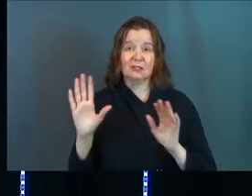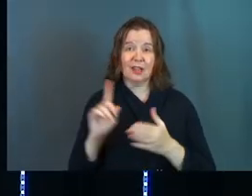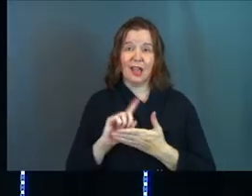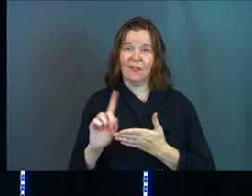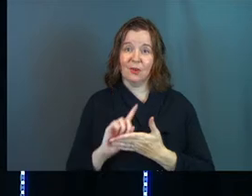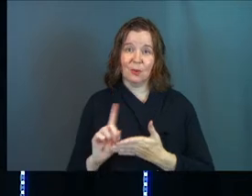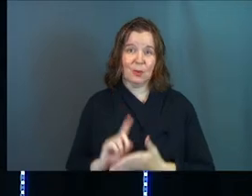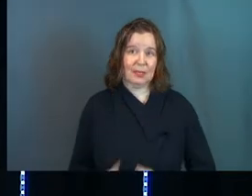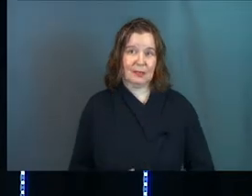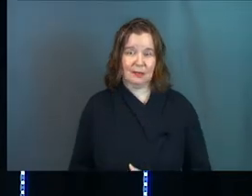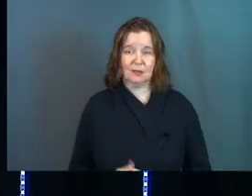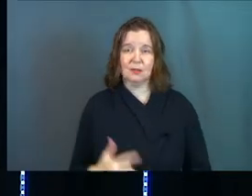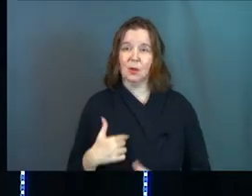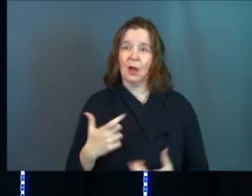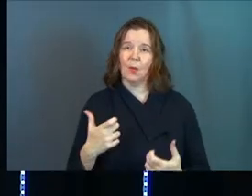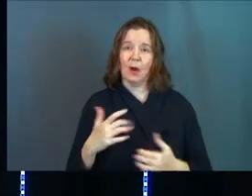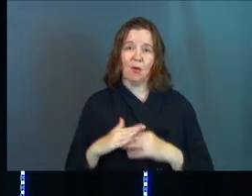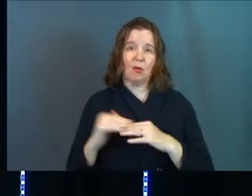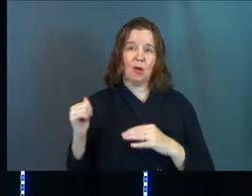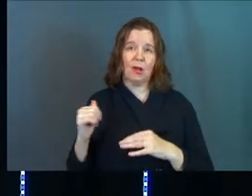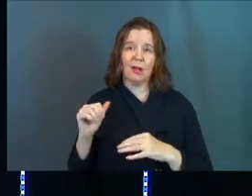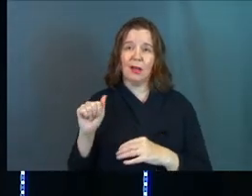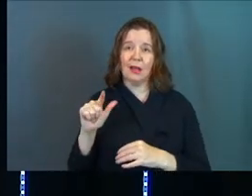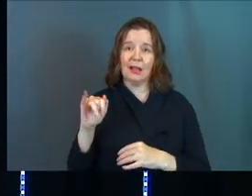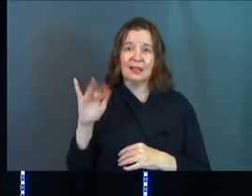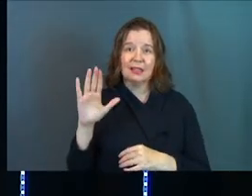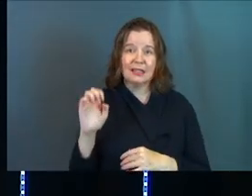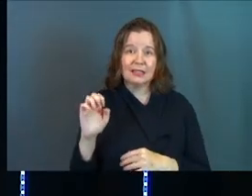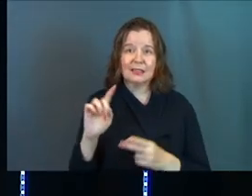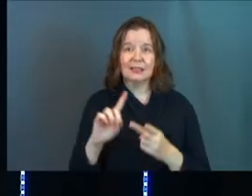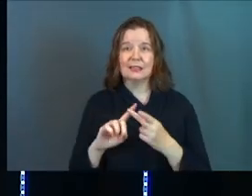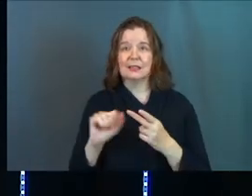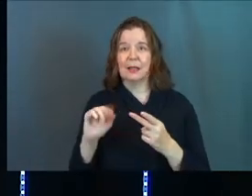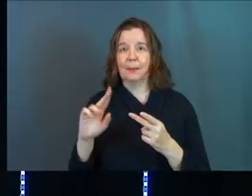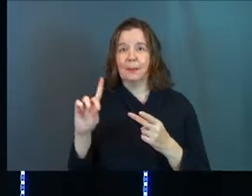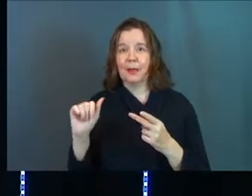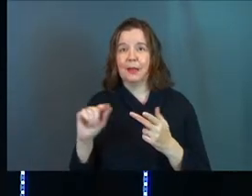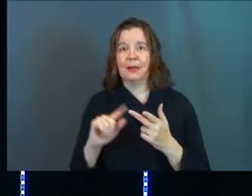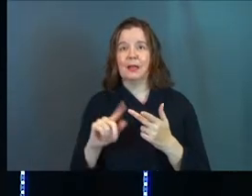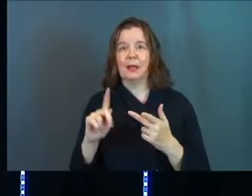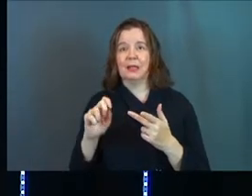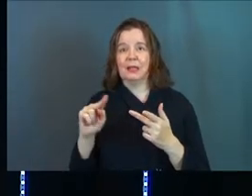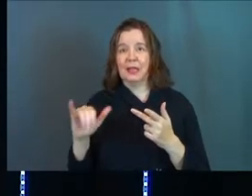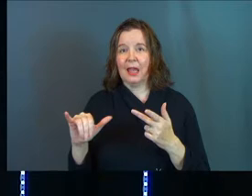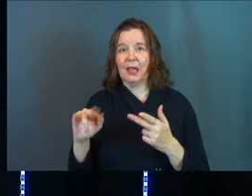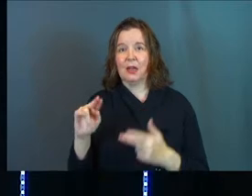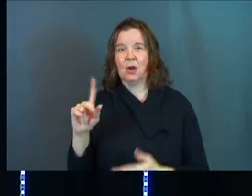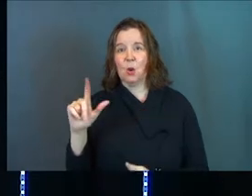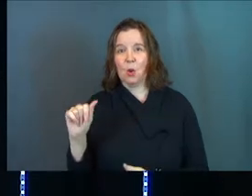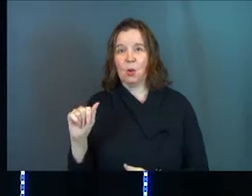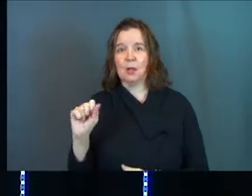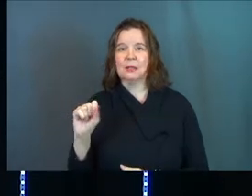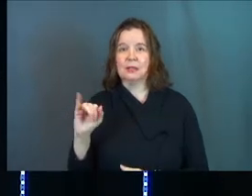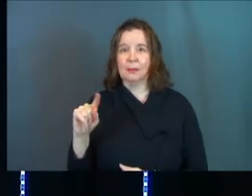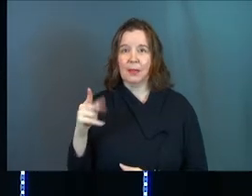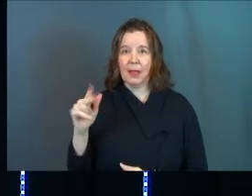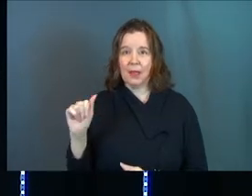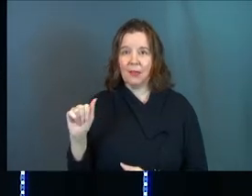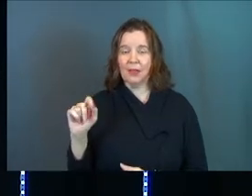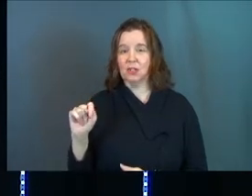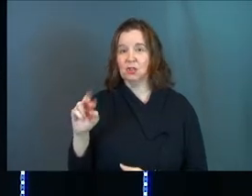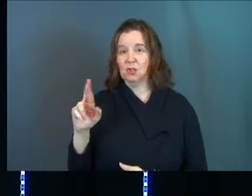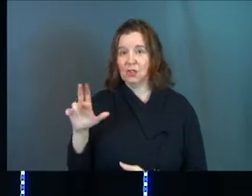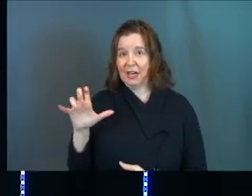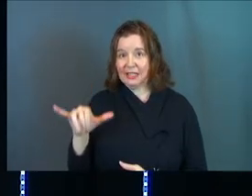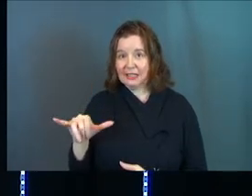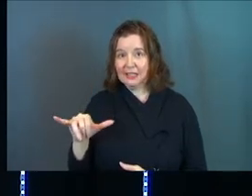single week. So I just want to call out Alice and Amanda and Kenny, Nola, Samantha, and